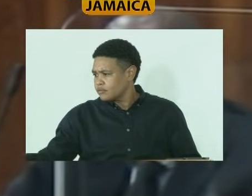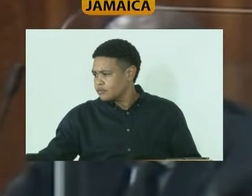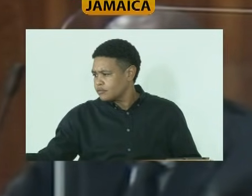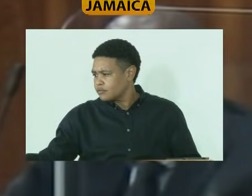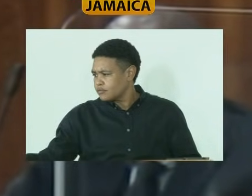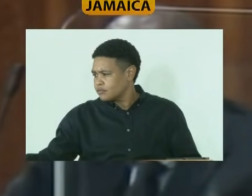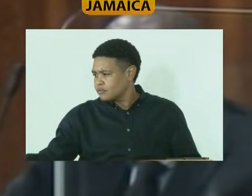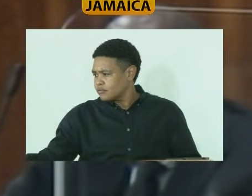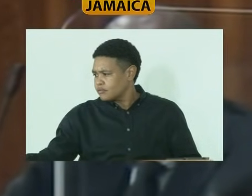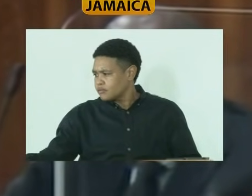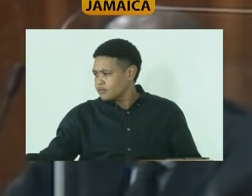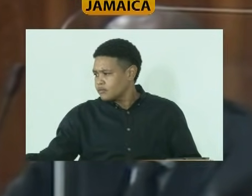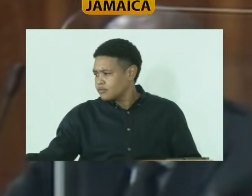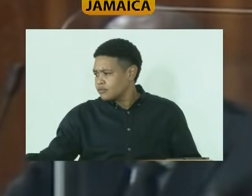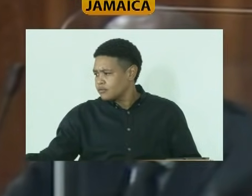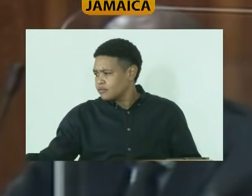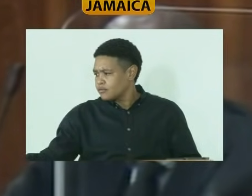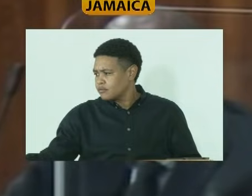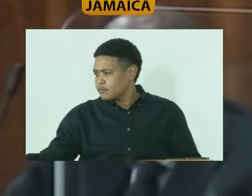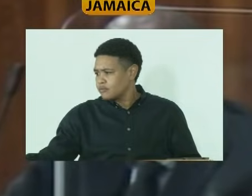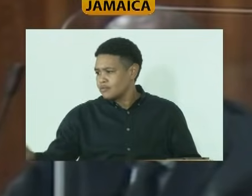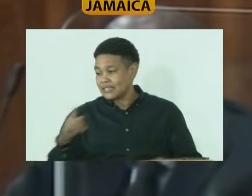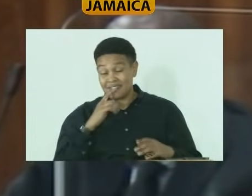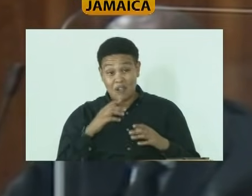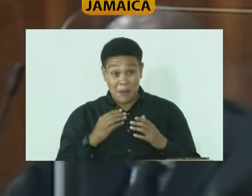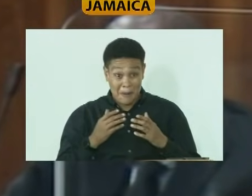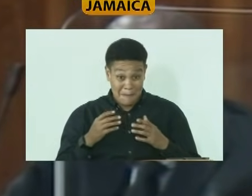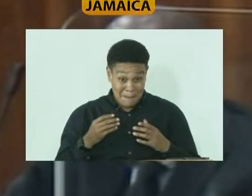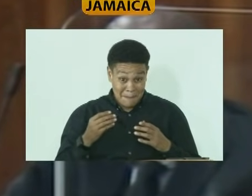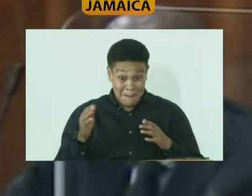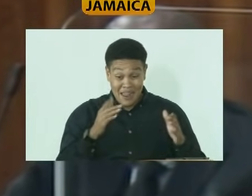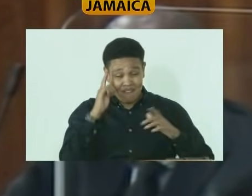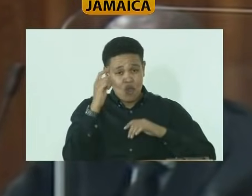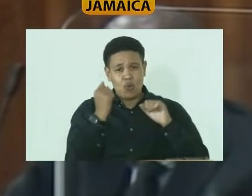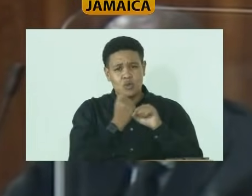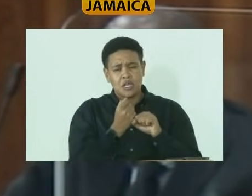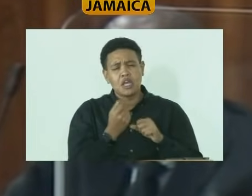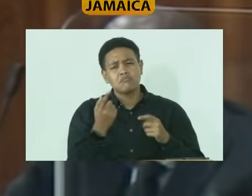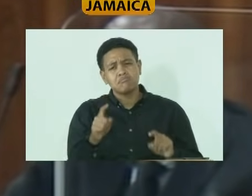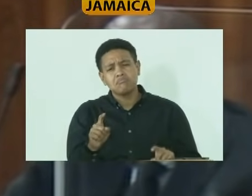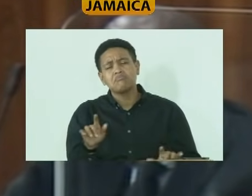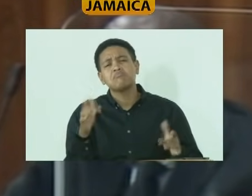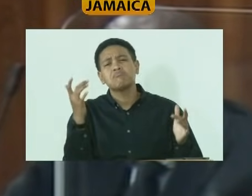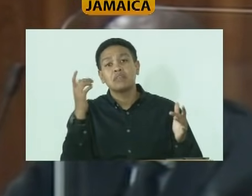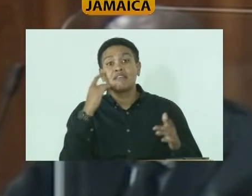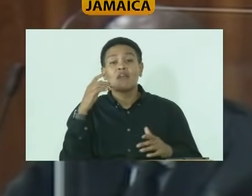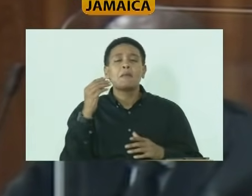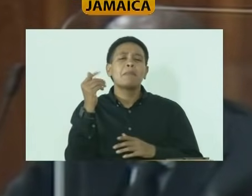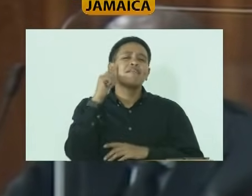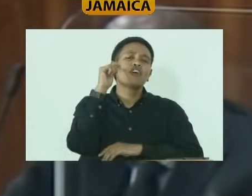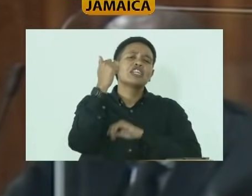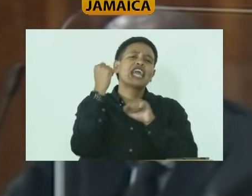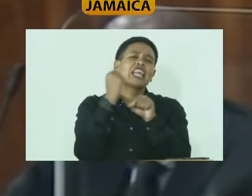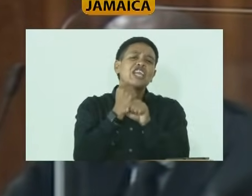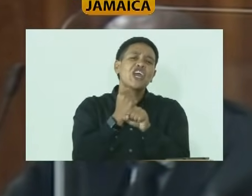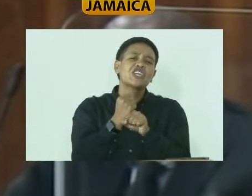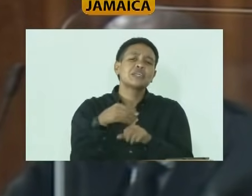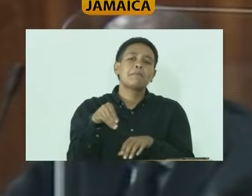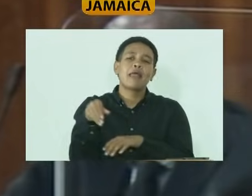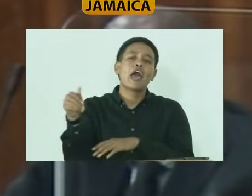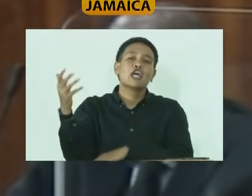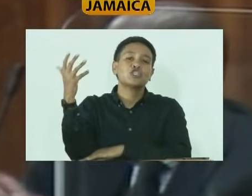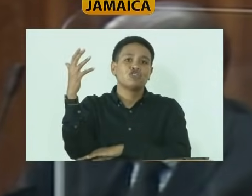you're planning for a decade, plant trees. But if you're planning for a lifetime, educate people.